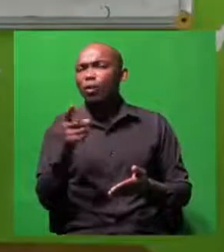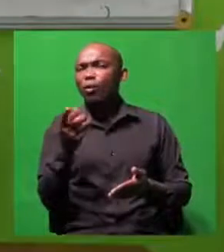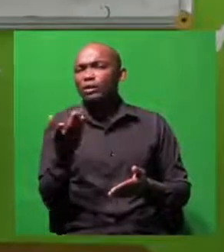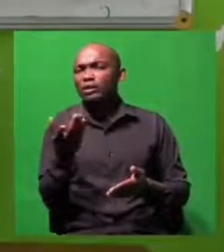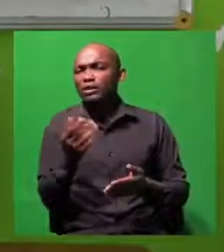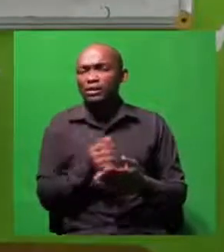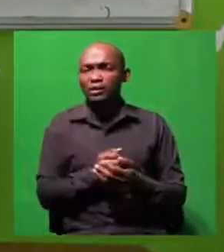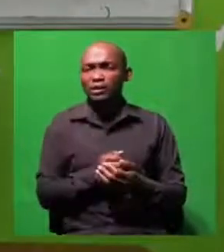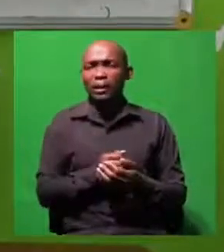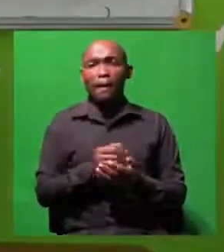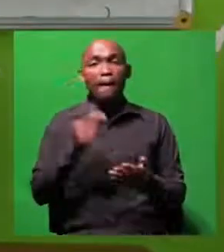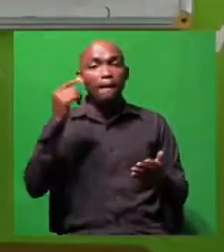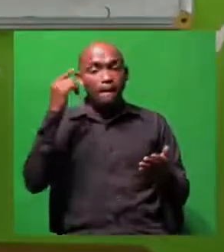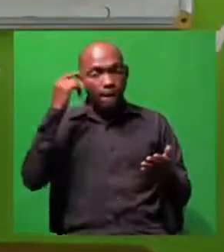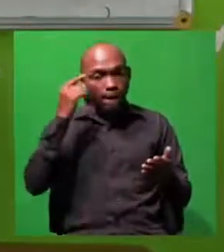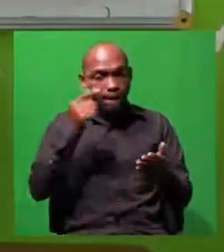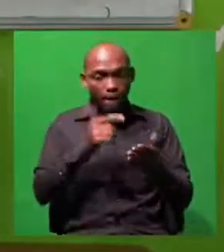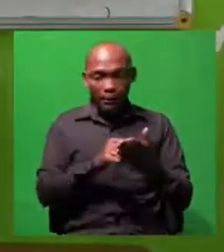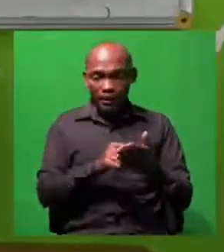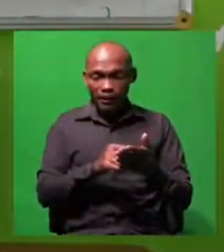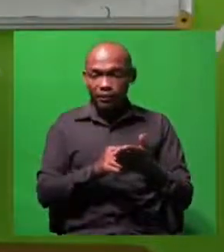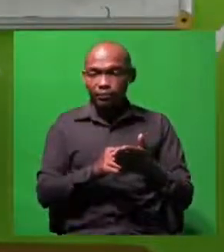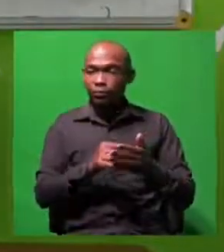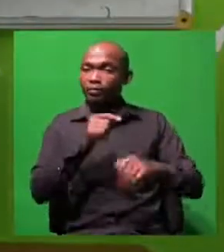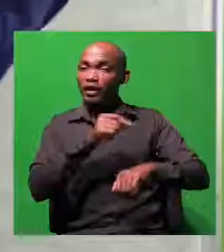Here we mean